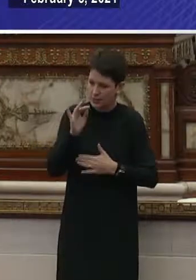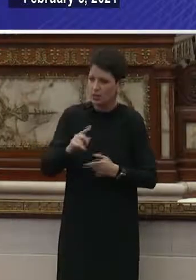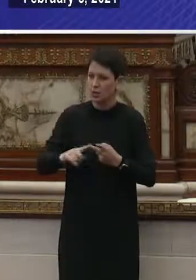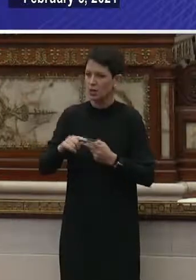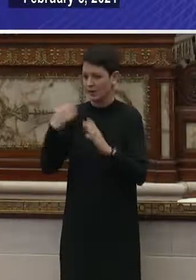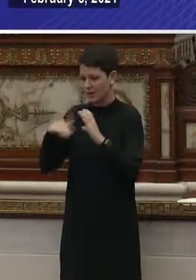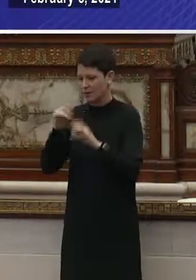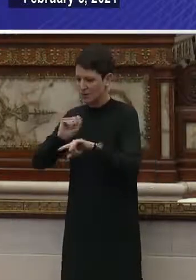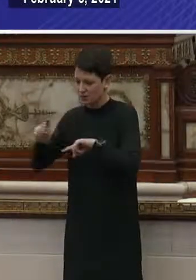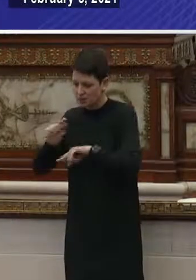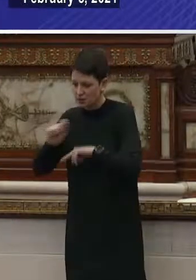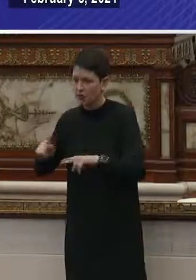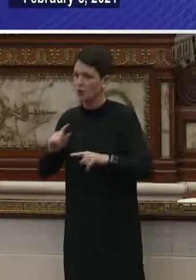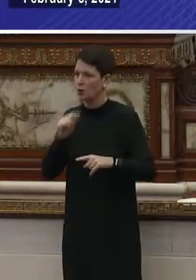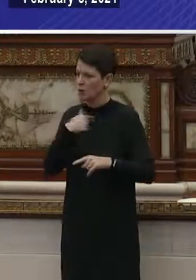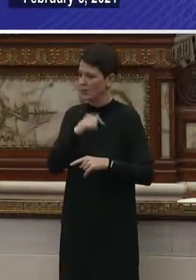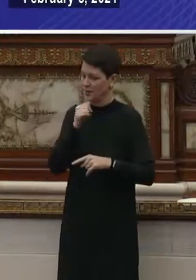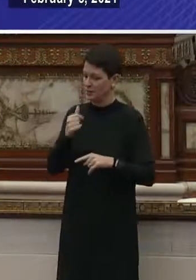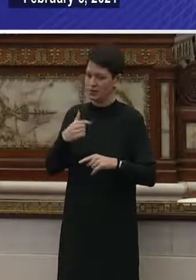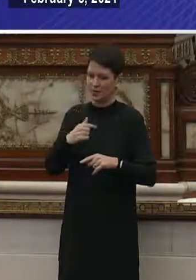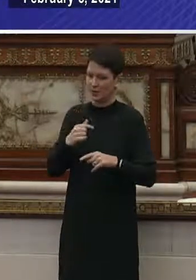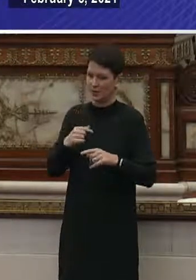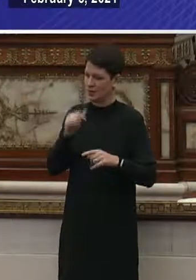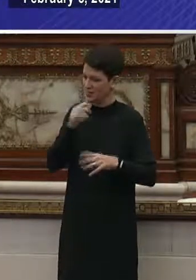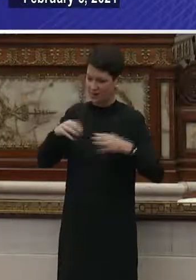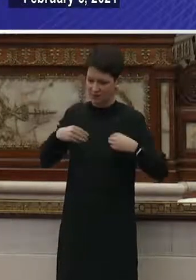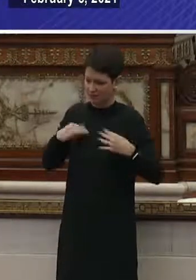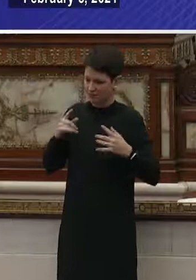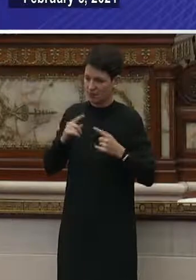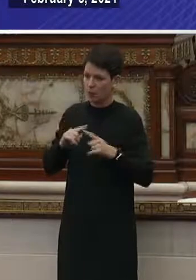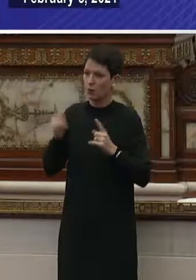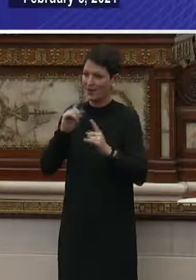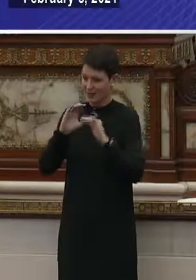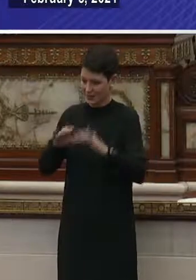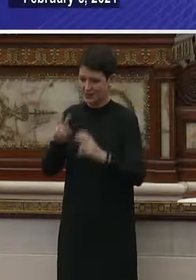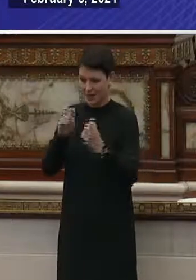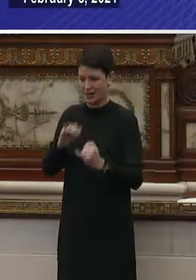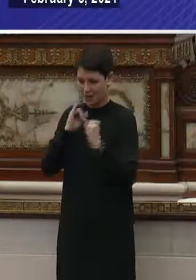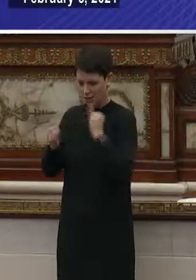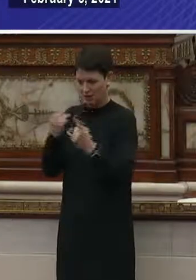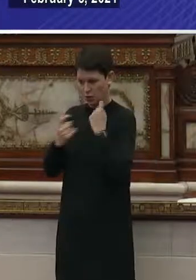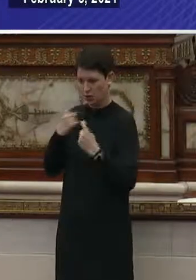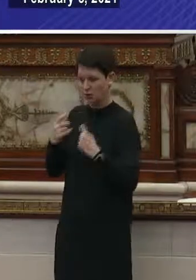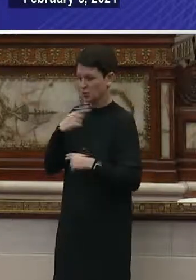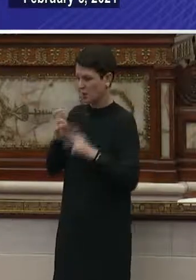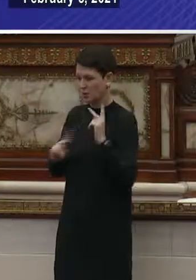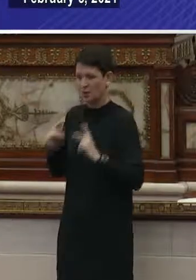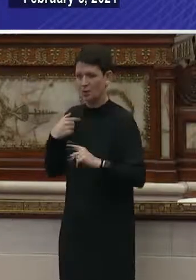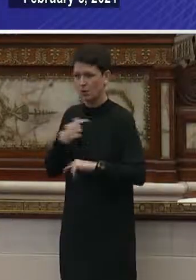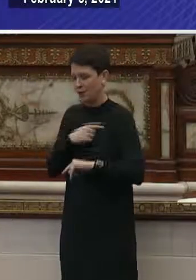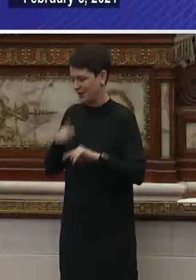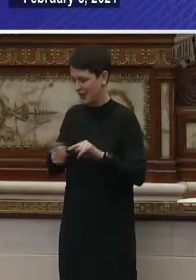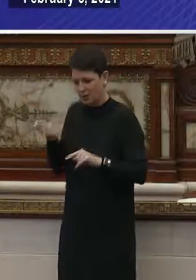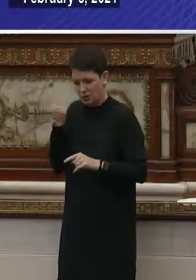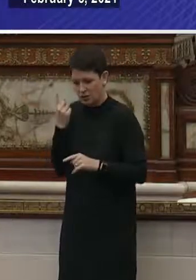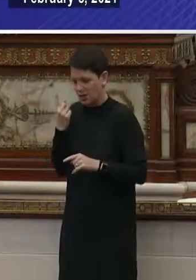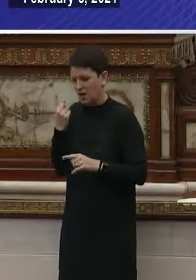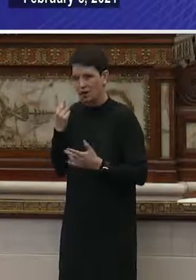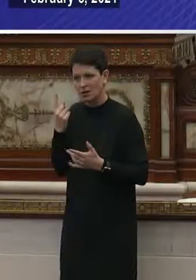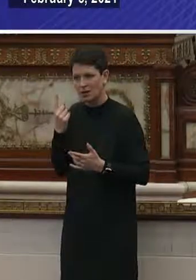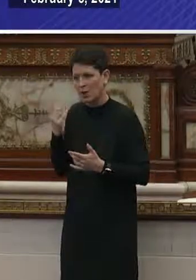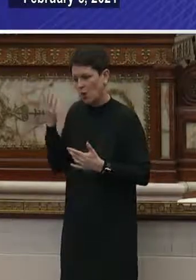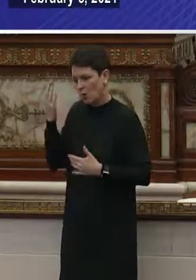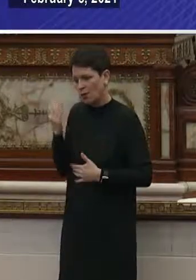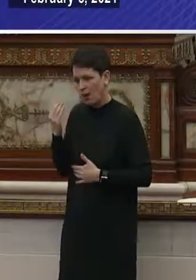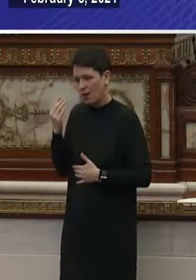sent emails. We didn't hide it, right? We said we did interviews. We told people that we could not understand